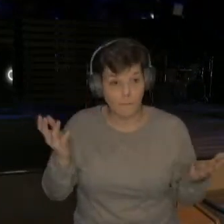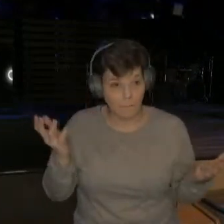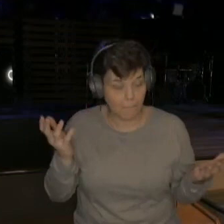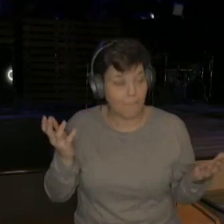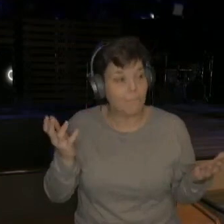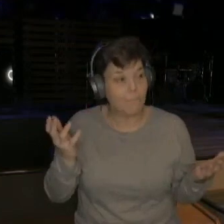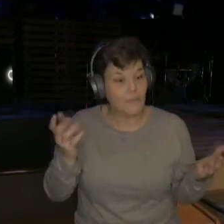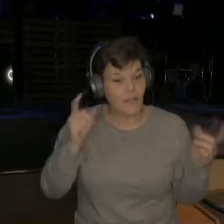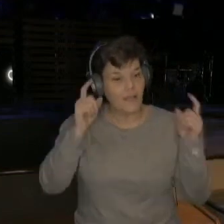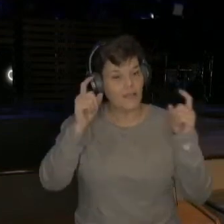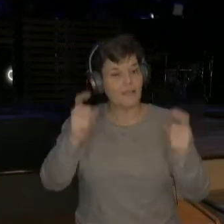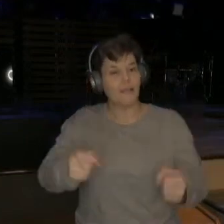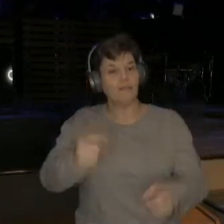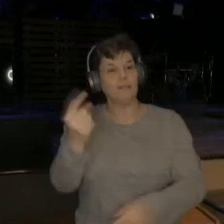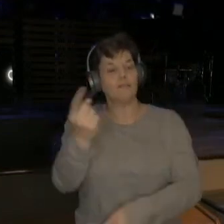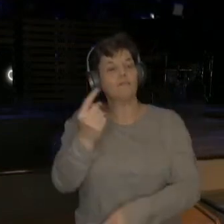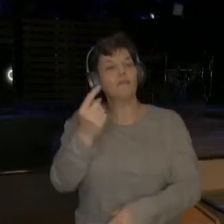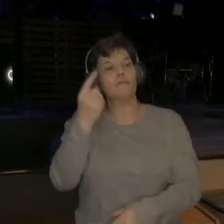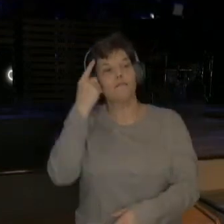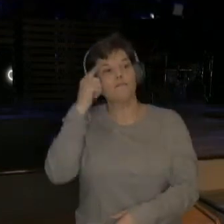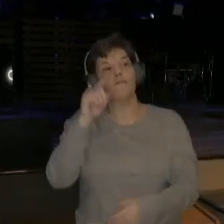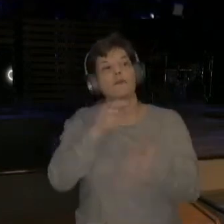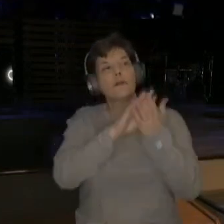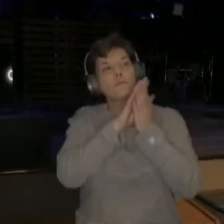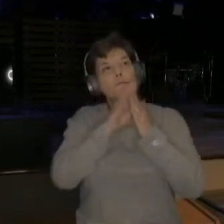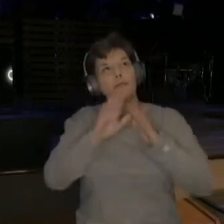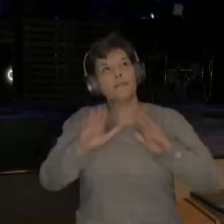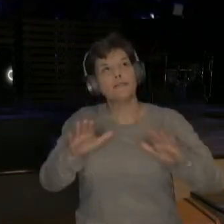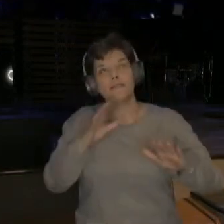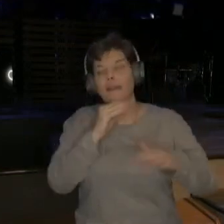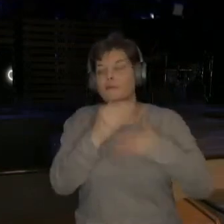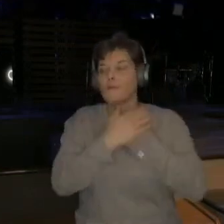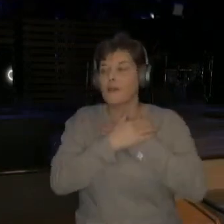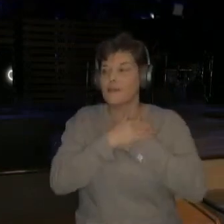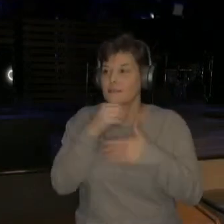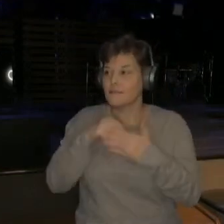rest into your striving hearts.